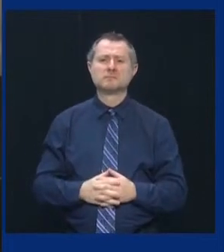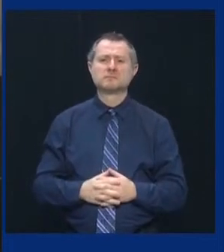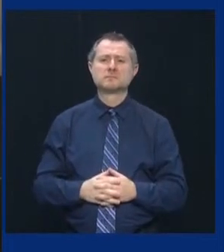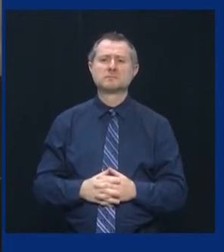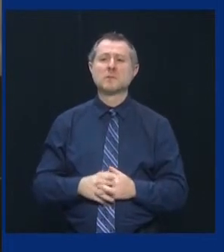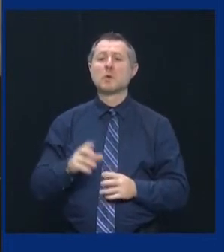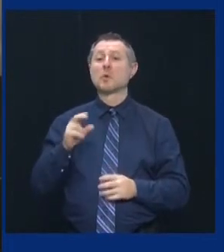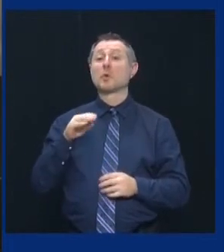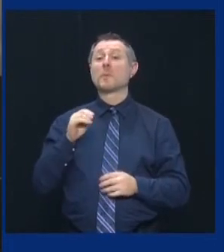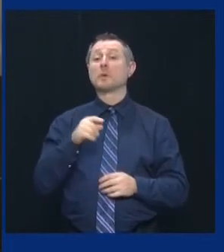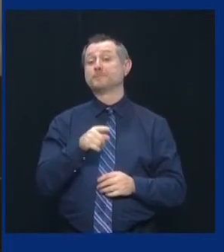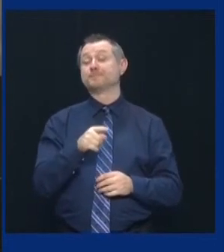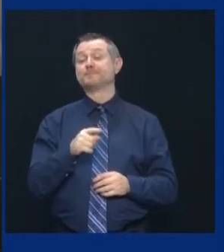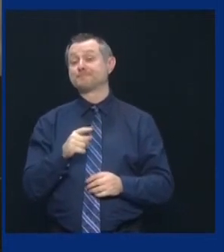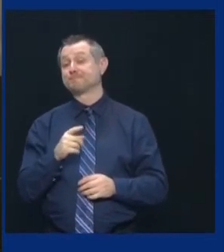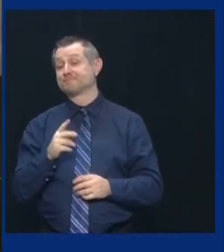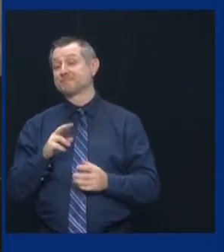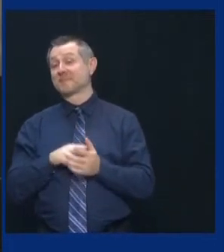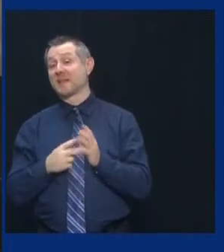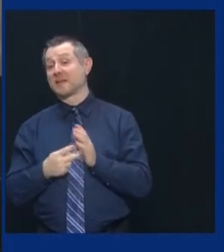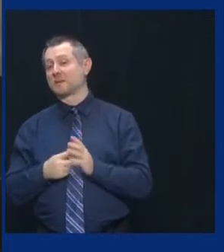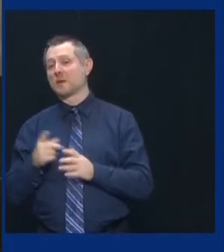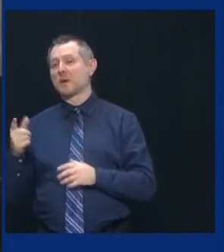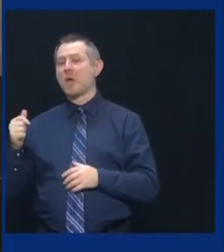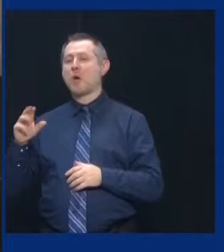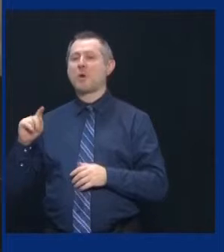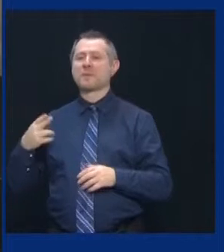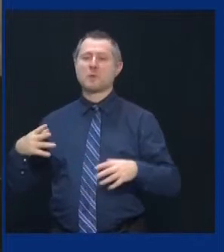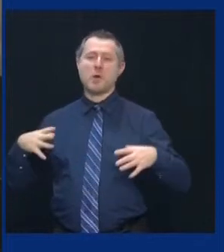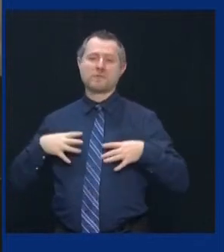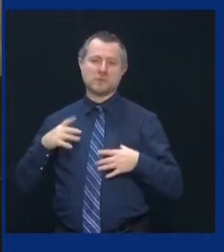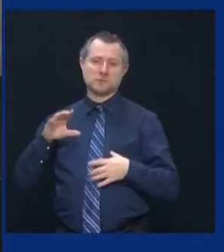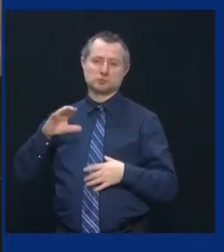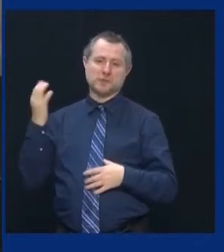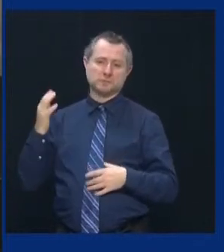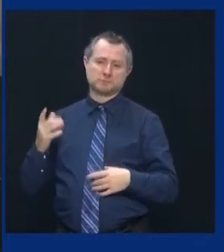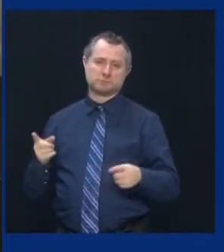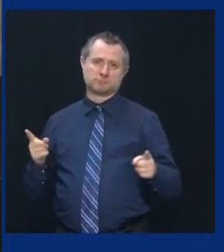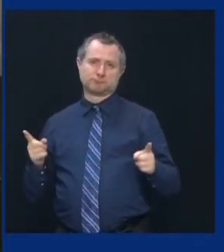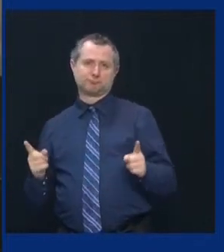I think that means Gareth took Christmas off.